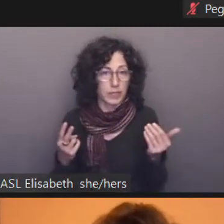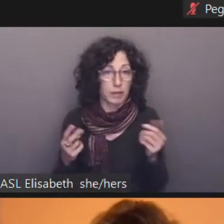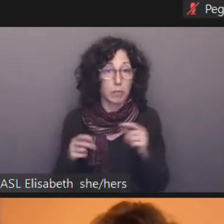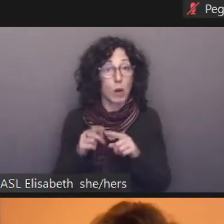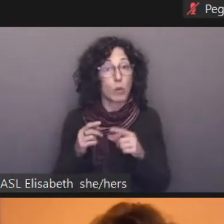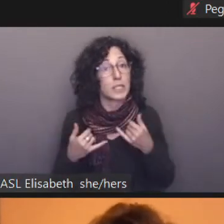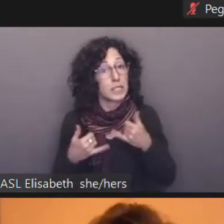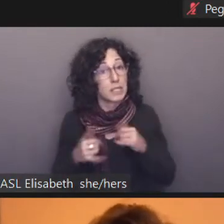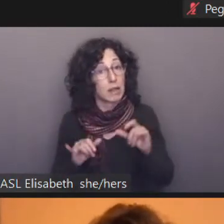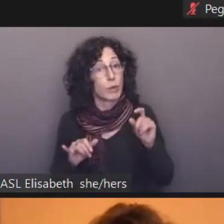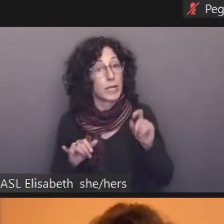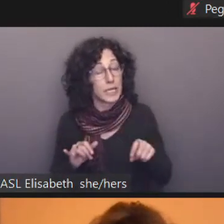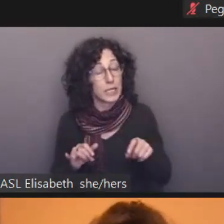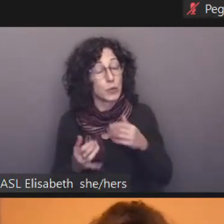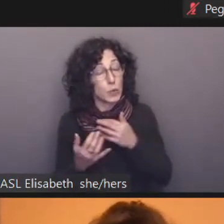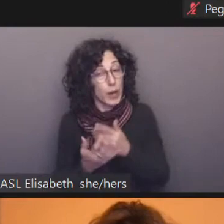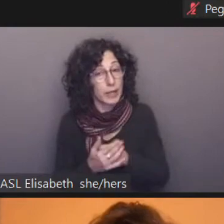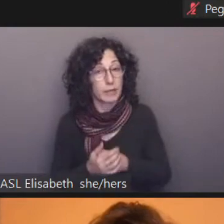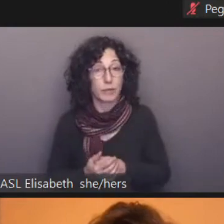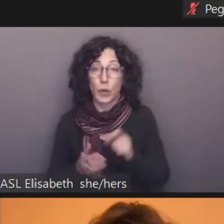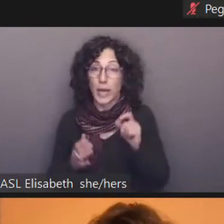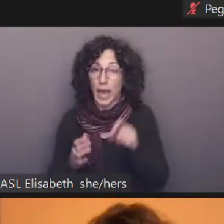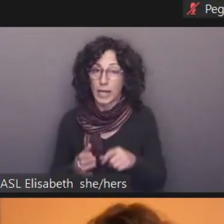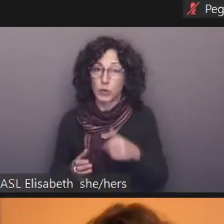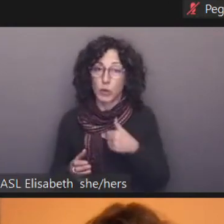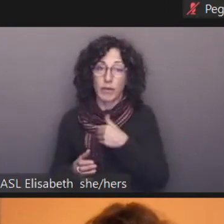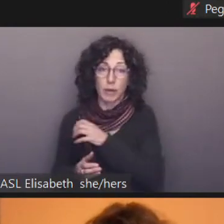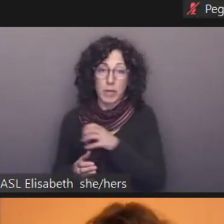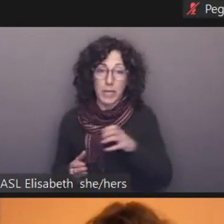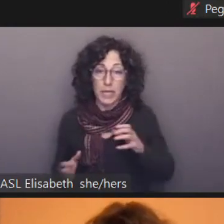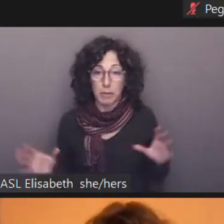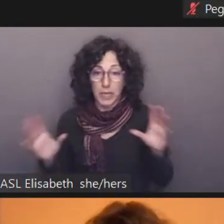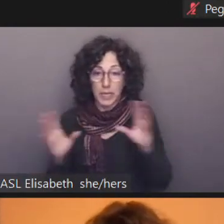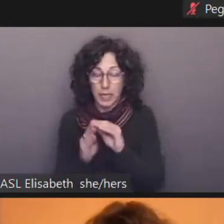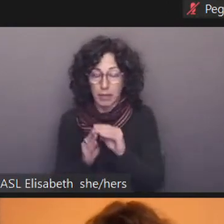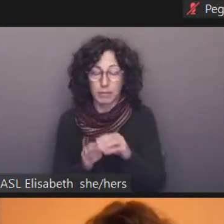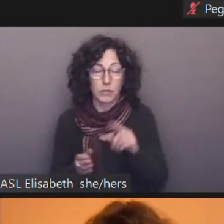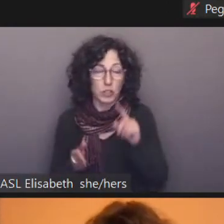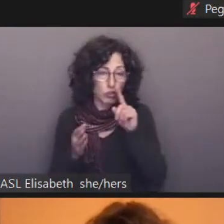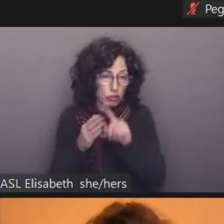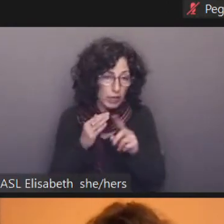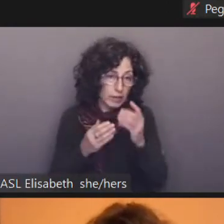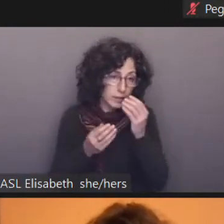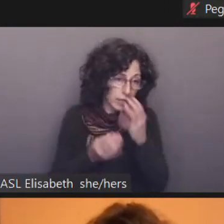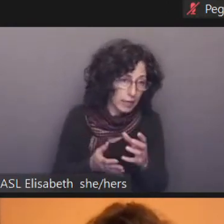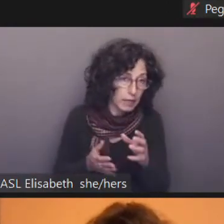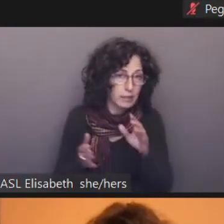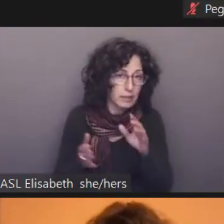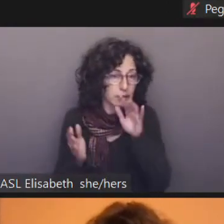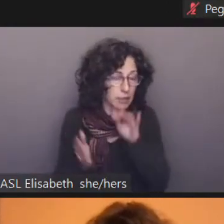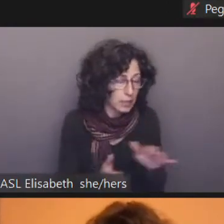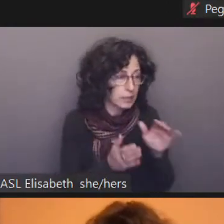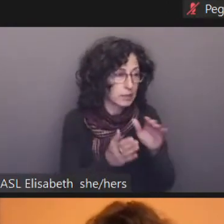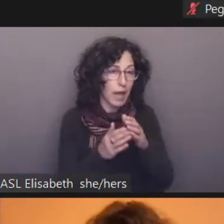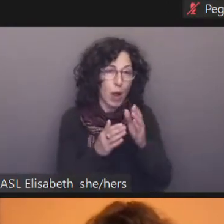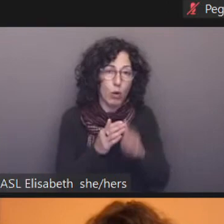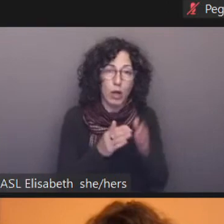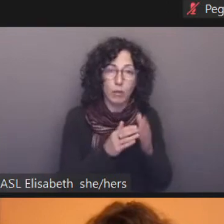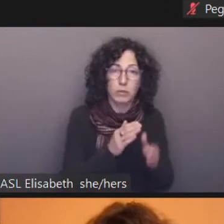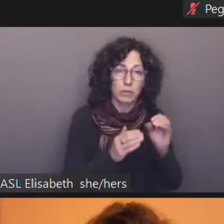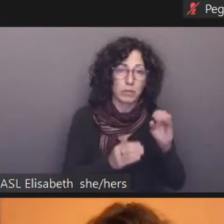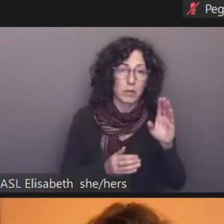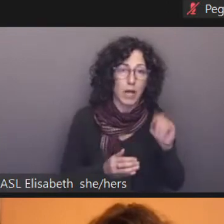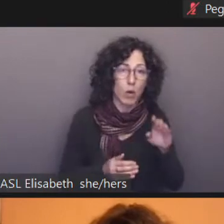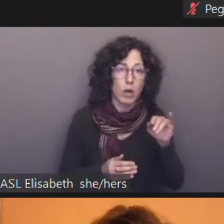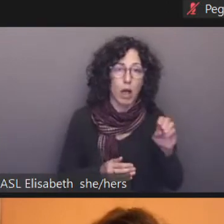The committee still had to meet. They still had to check the data, check the studies, look at the outcomes, and